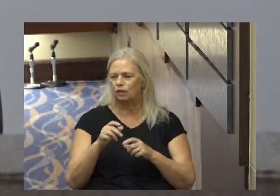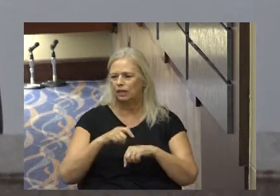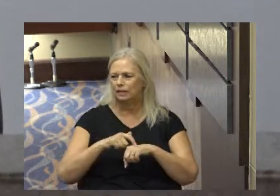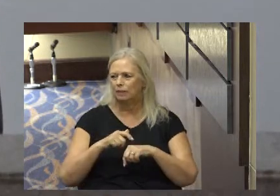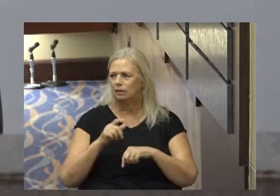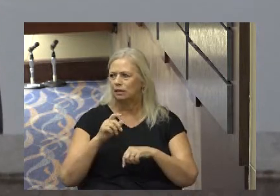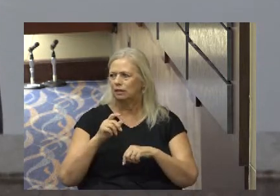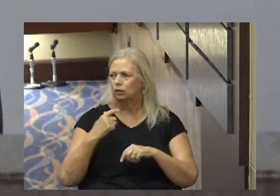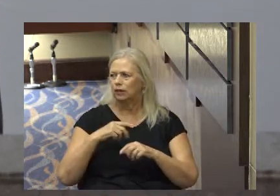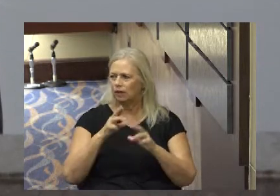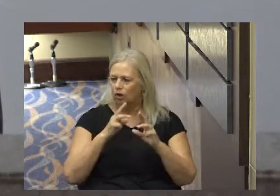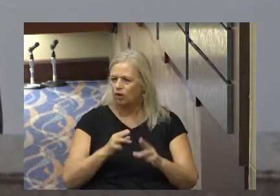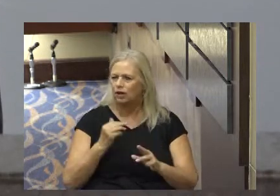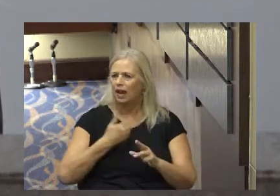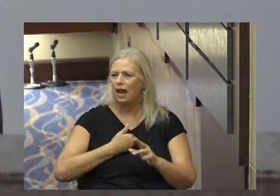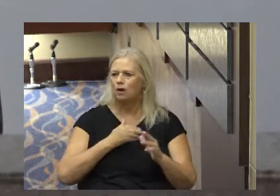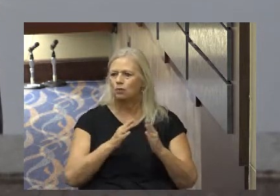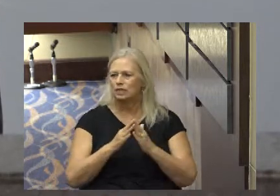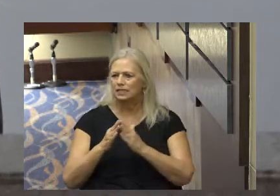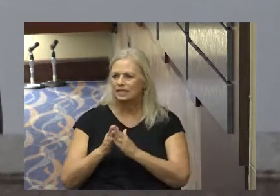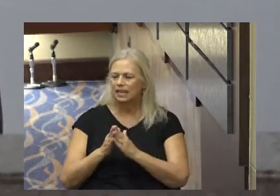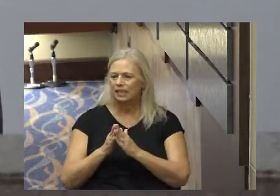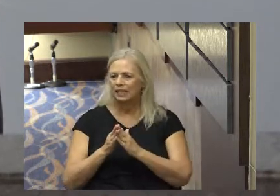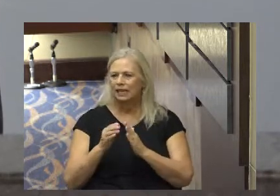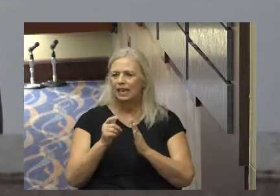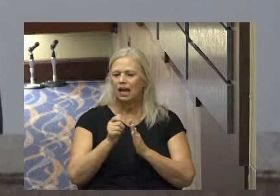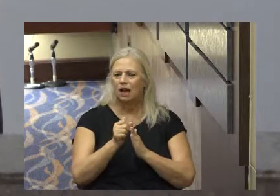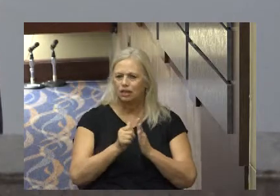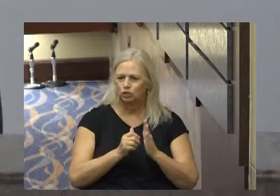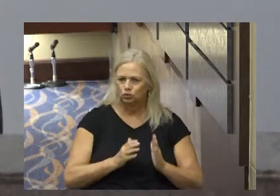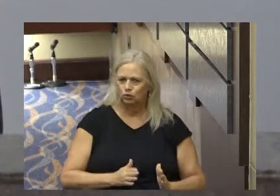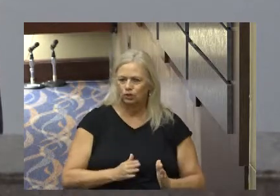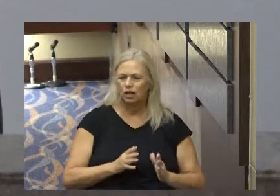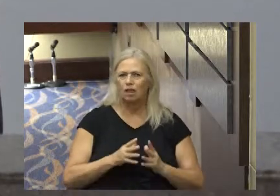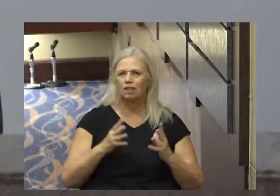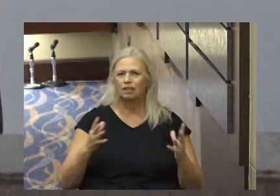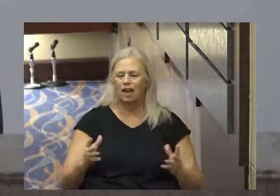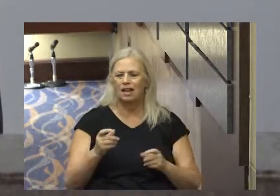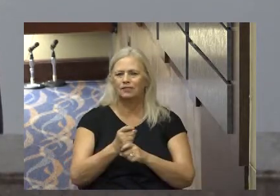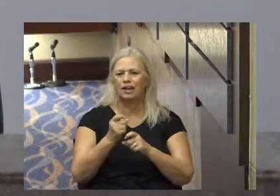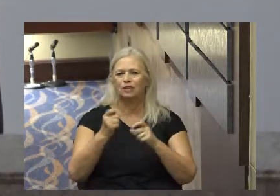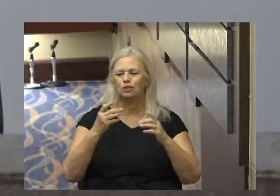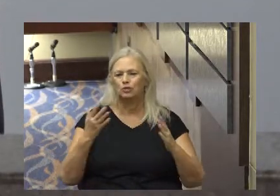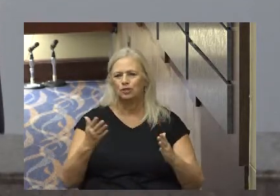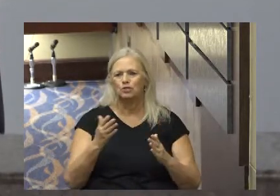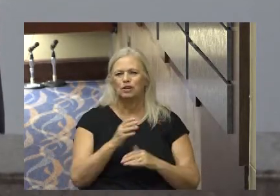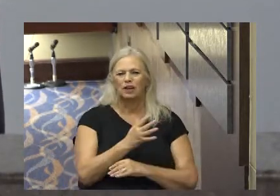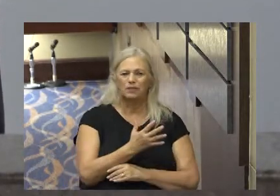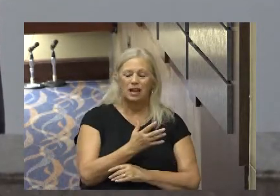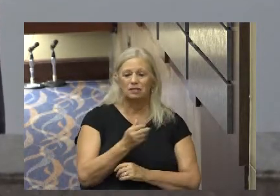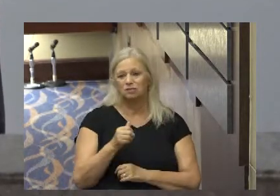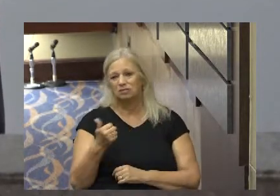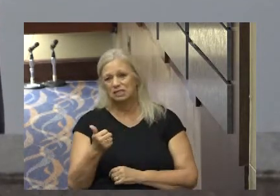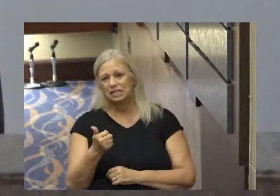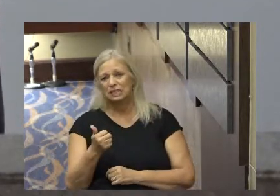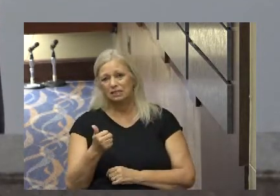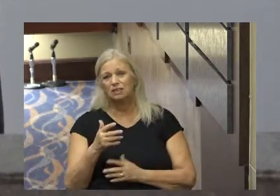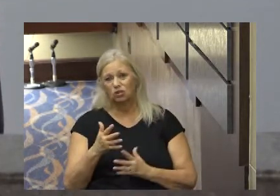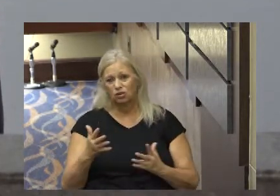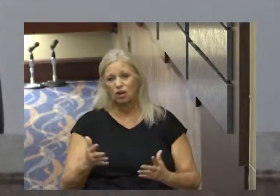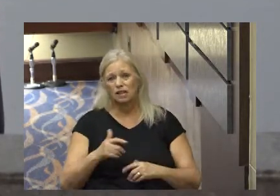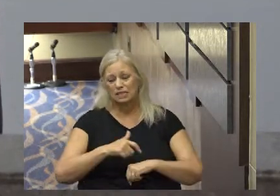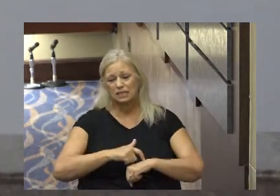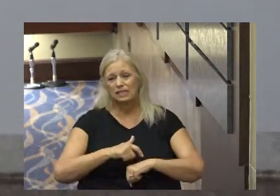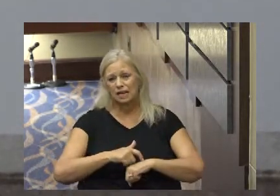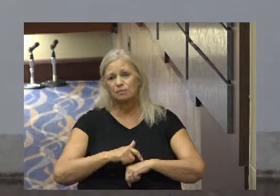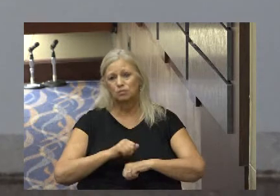ago to honor our city attorney. So a lot of anniversaries happening. 5 and 10 years, that's a big amount, that's a large amount of time. So